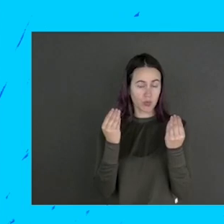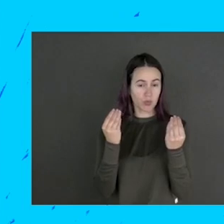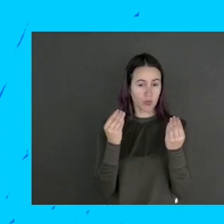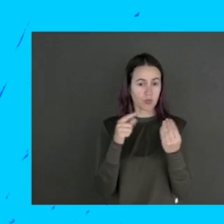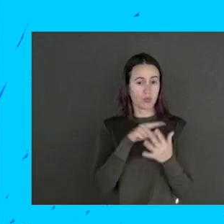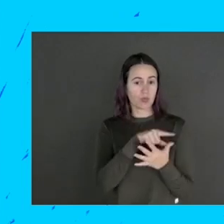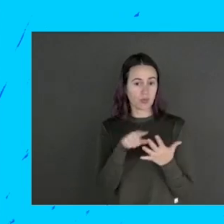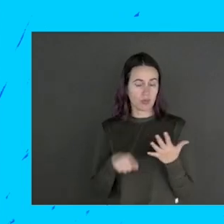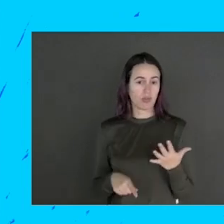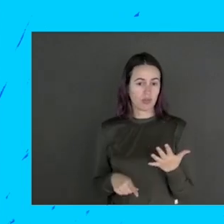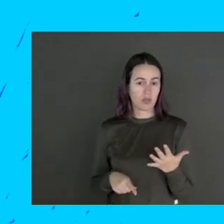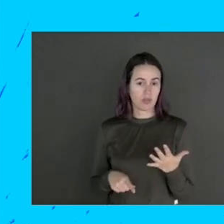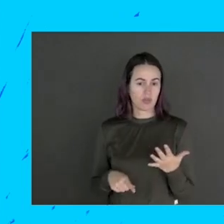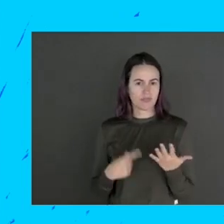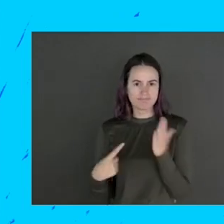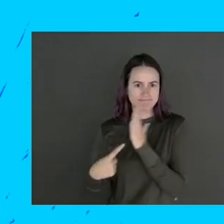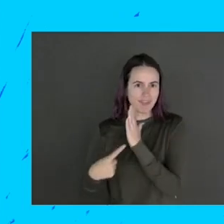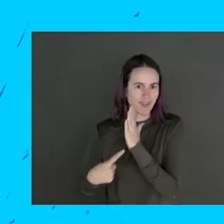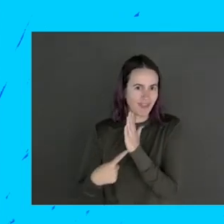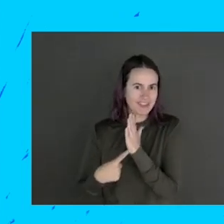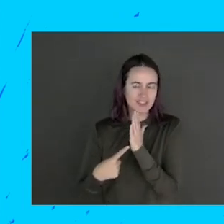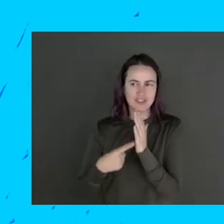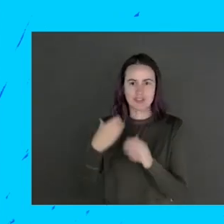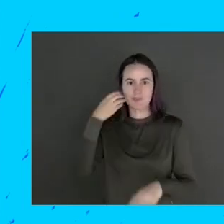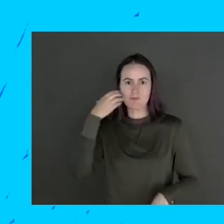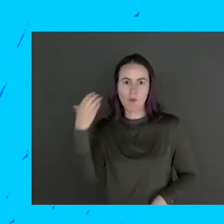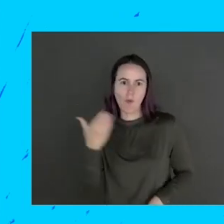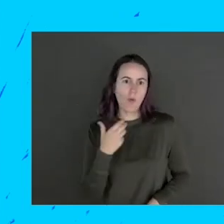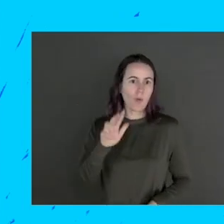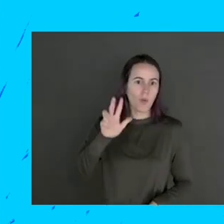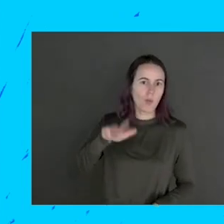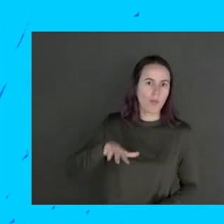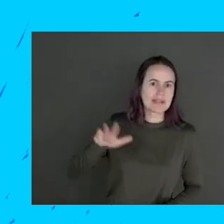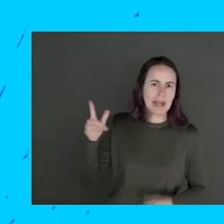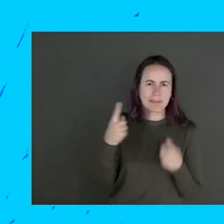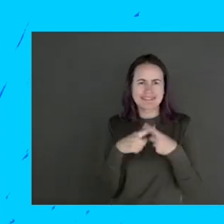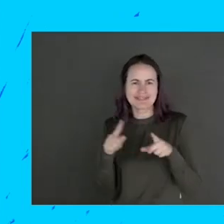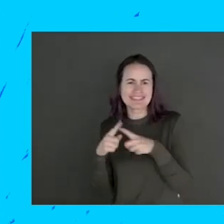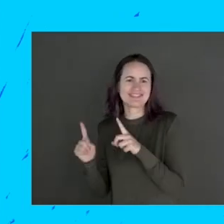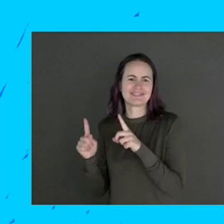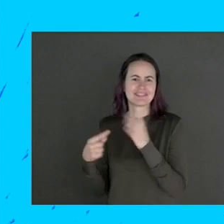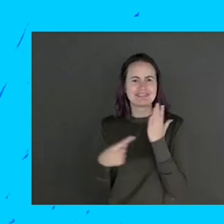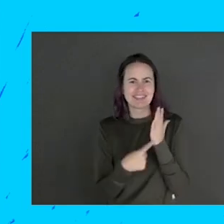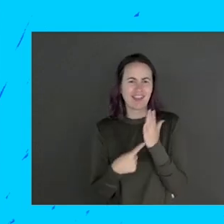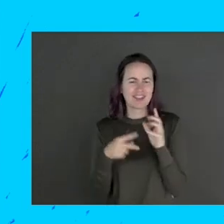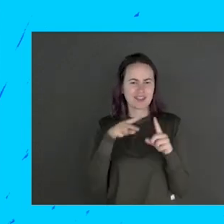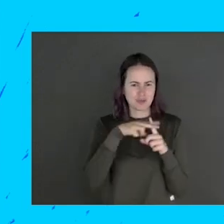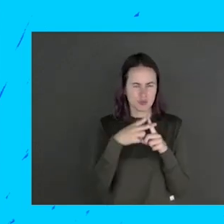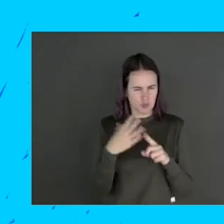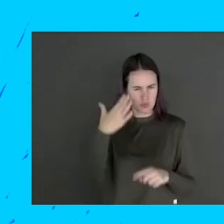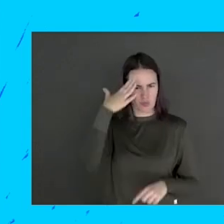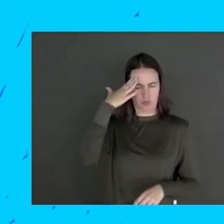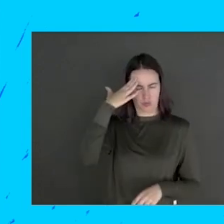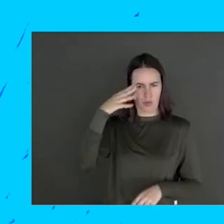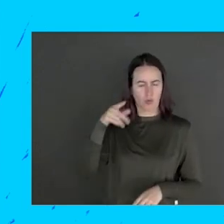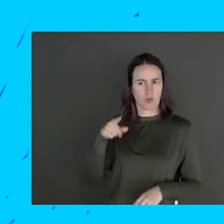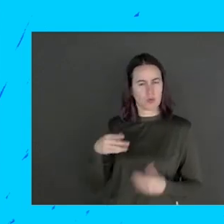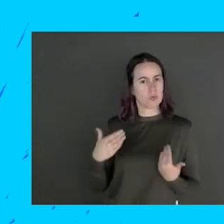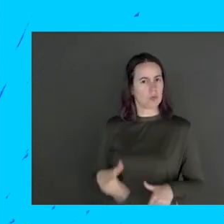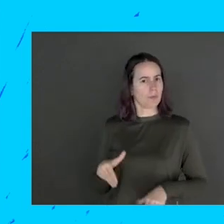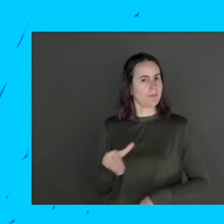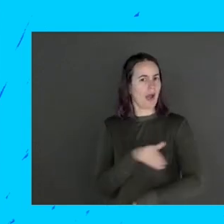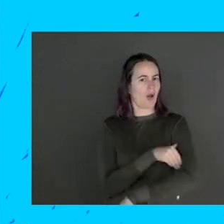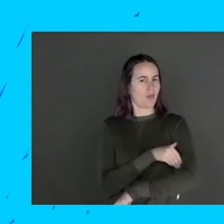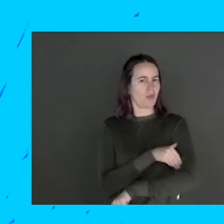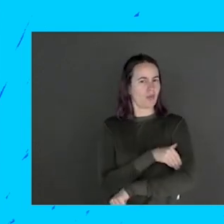use the technology, the cell phones, WhatsApp, and all those things. And it has the power using that